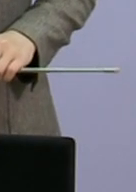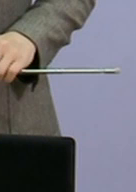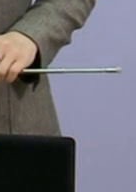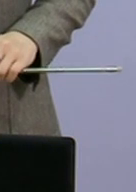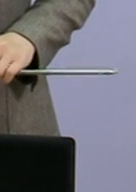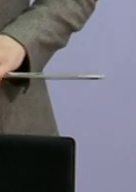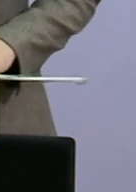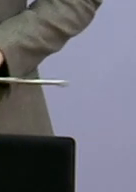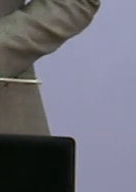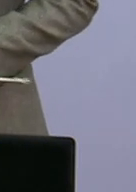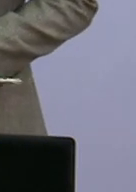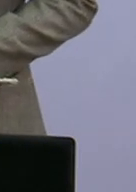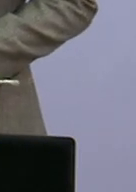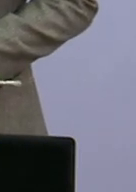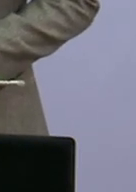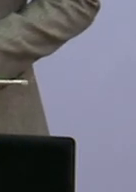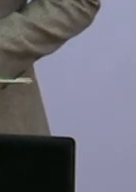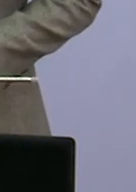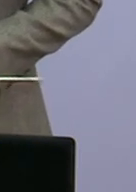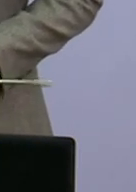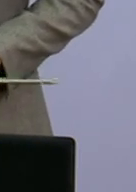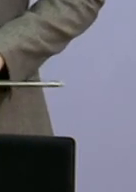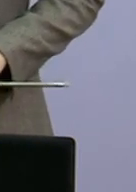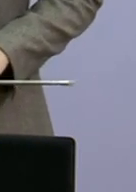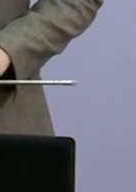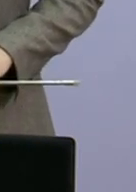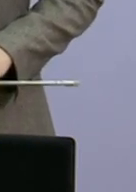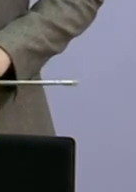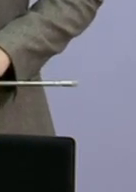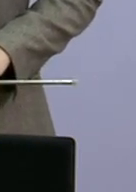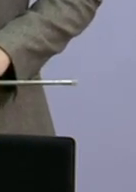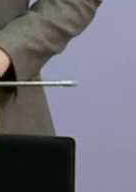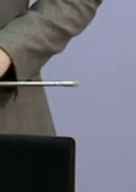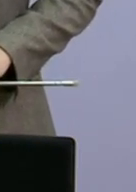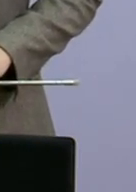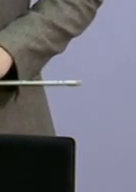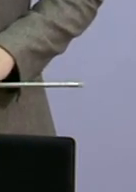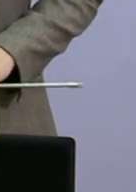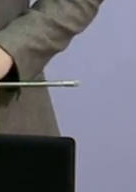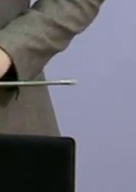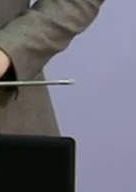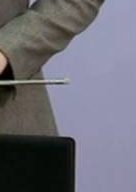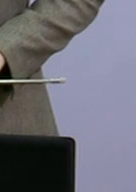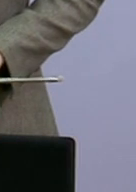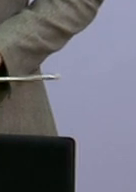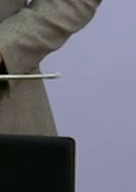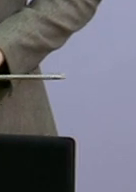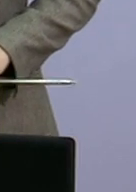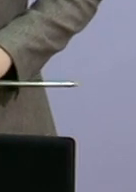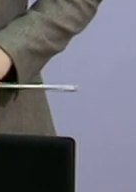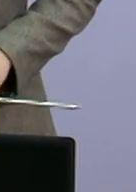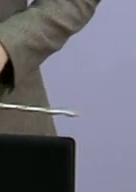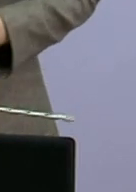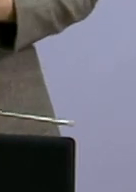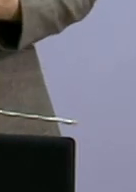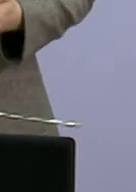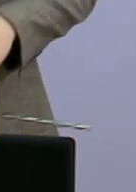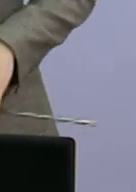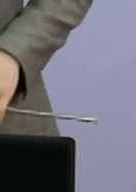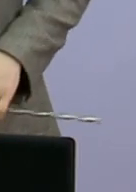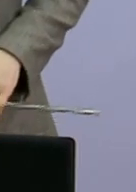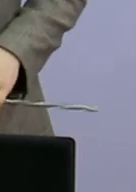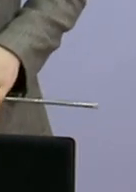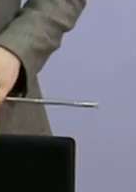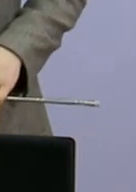Dear pupils, also there are some time expressions like usually, often, sometimes, every day, every